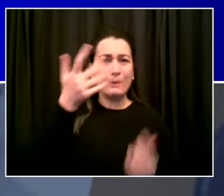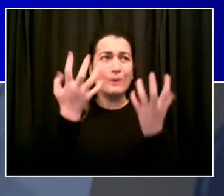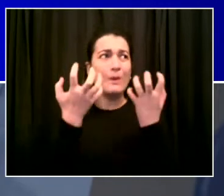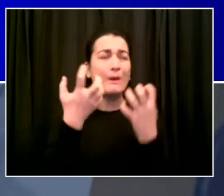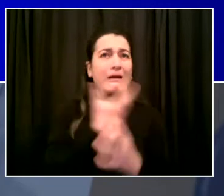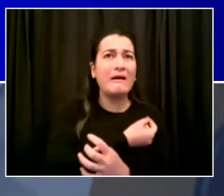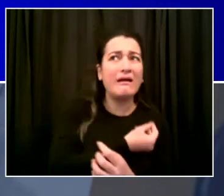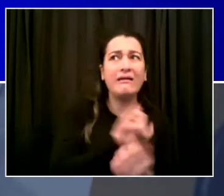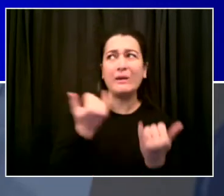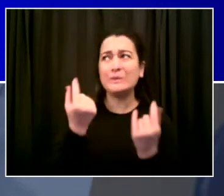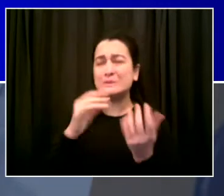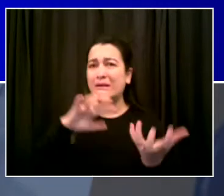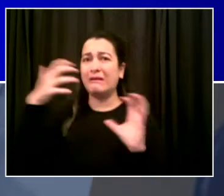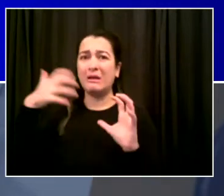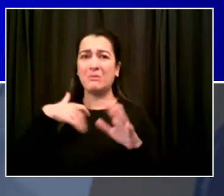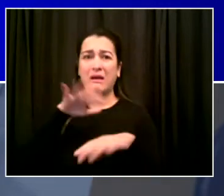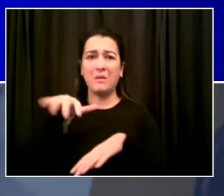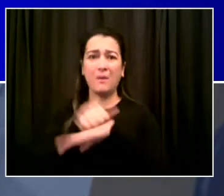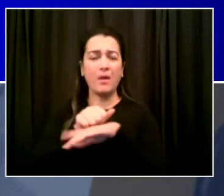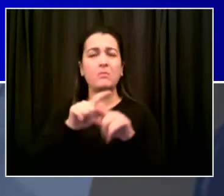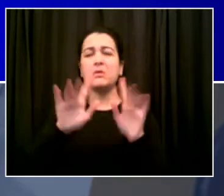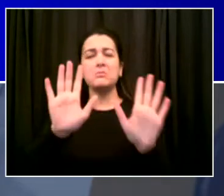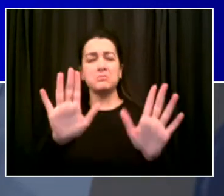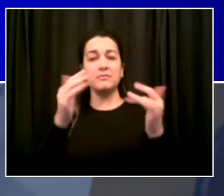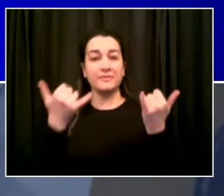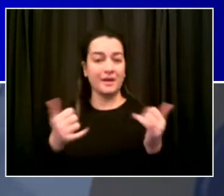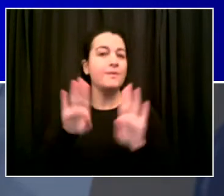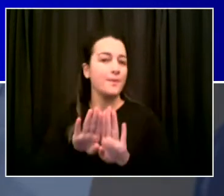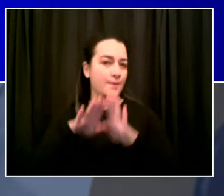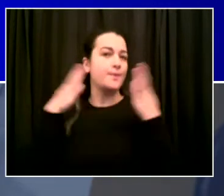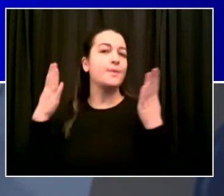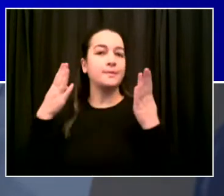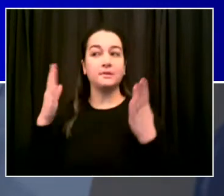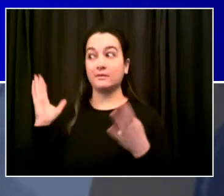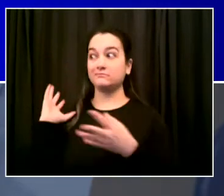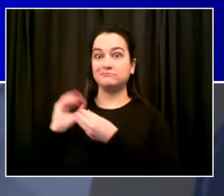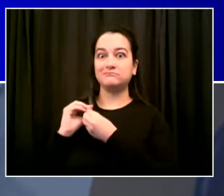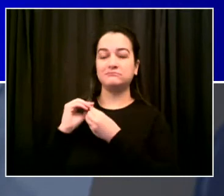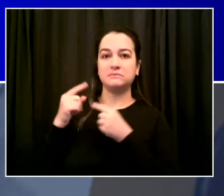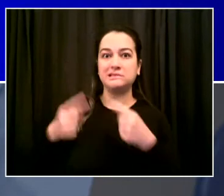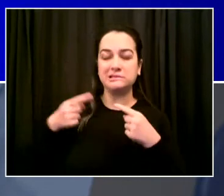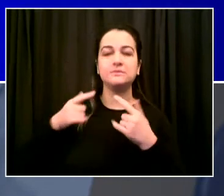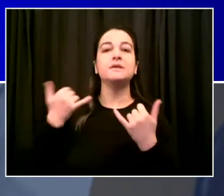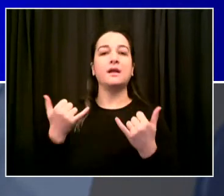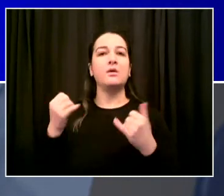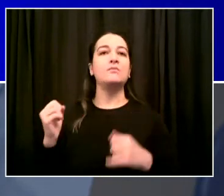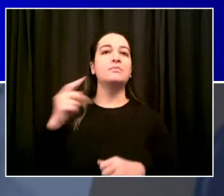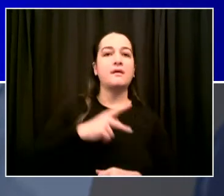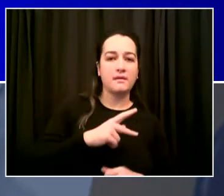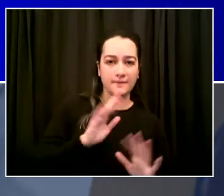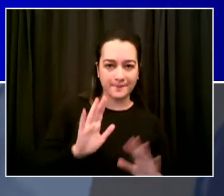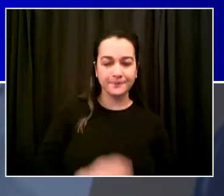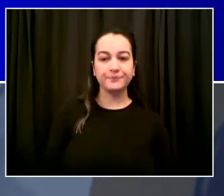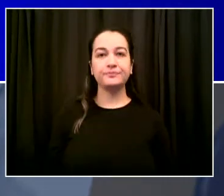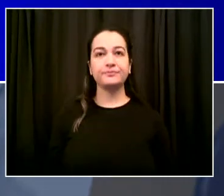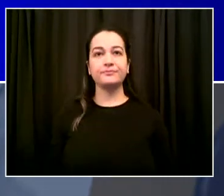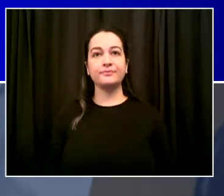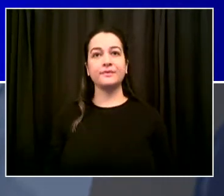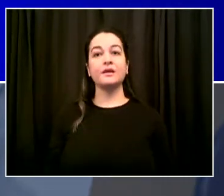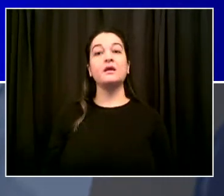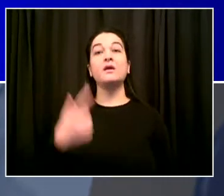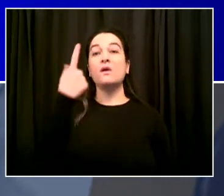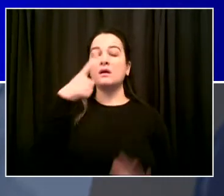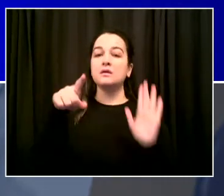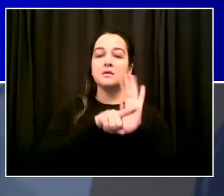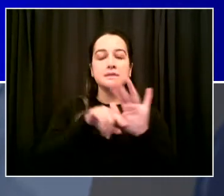one we've been talking about for weeks and weeks: supply, supply, supply. We have to get a better and more reliable supply to